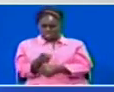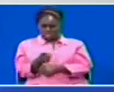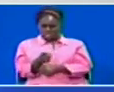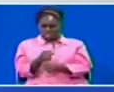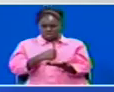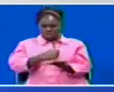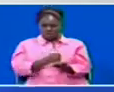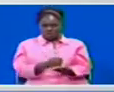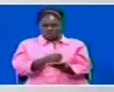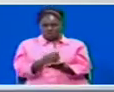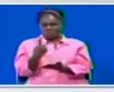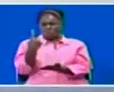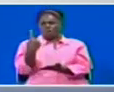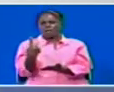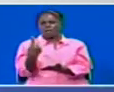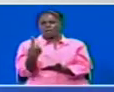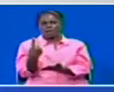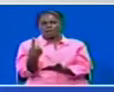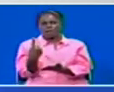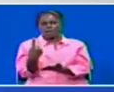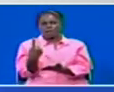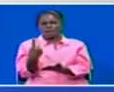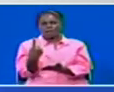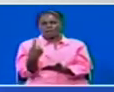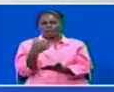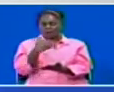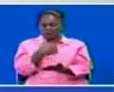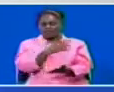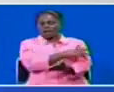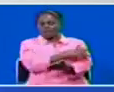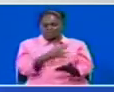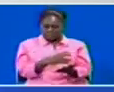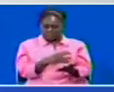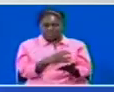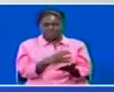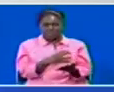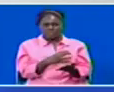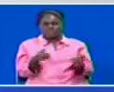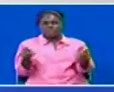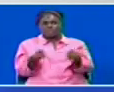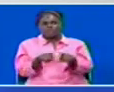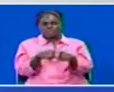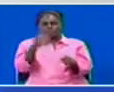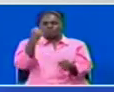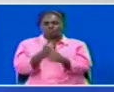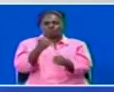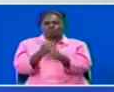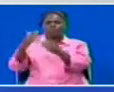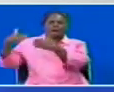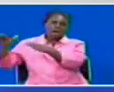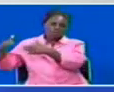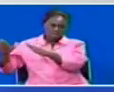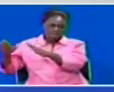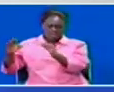must be one that not only has capacity and that has done it elsewhere.